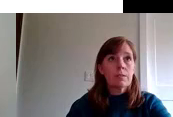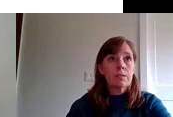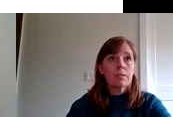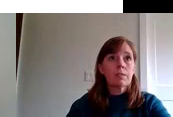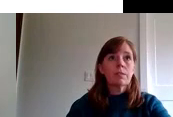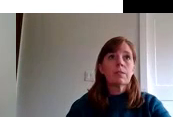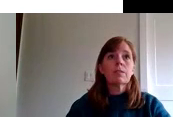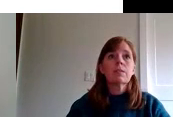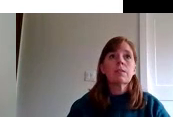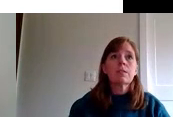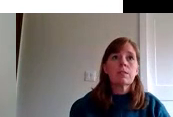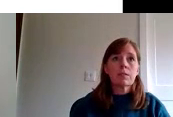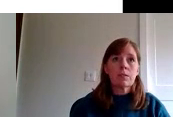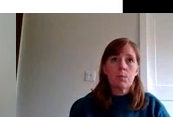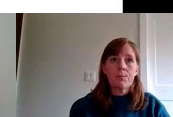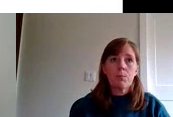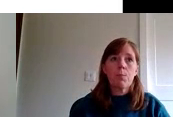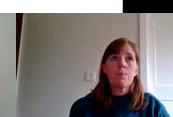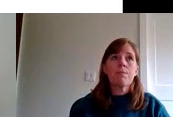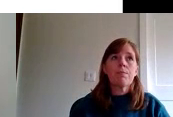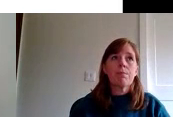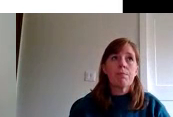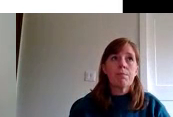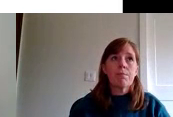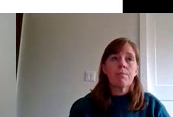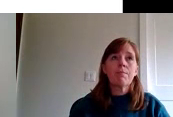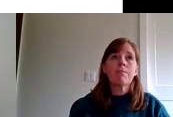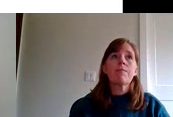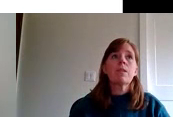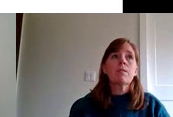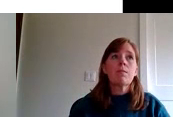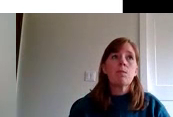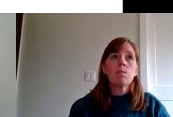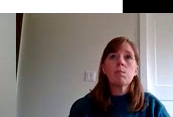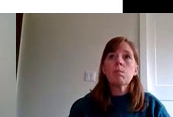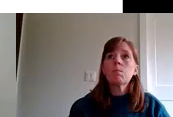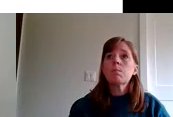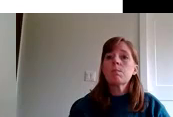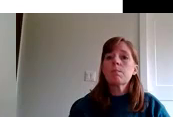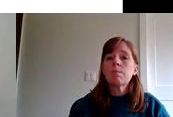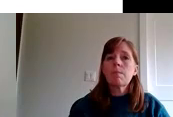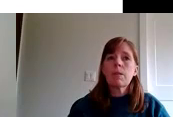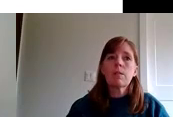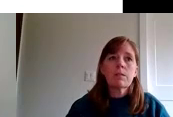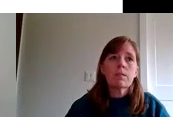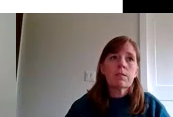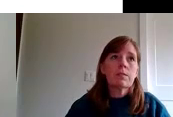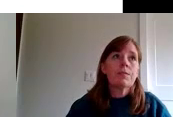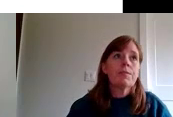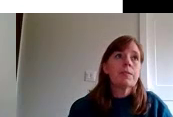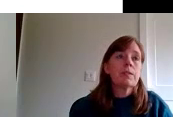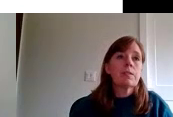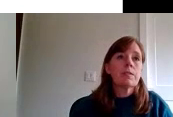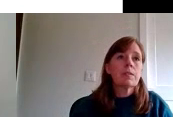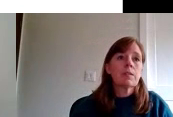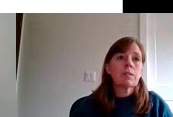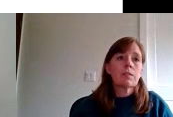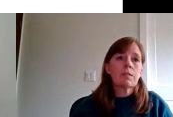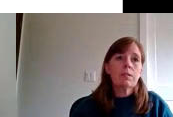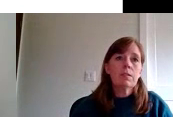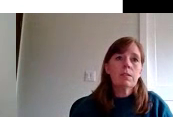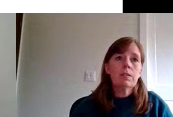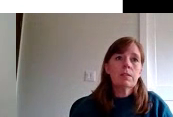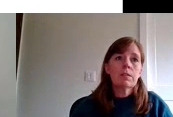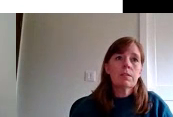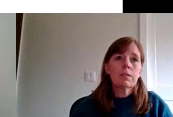captioning for students with hearing loss. Oh, there we go. You are able to type in